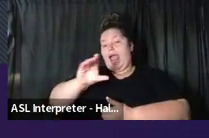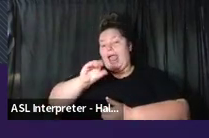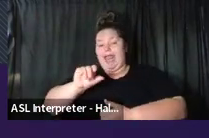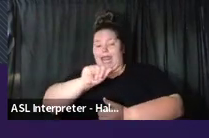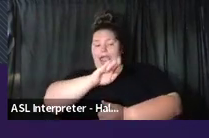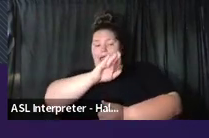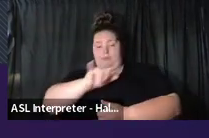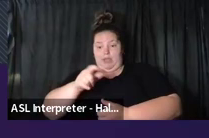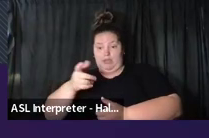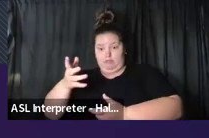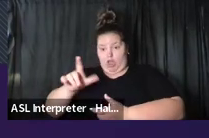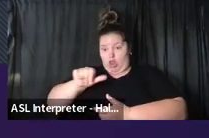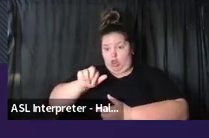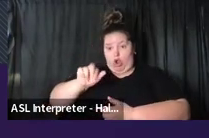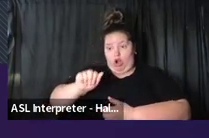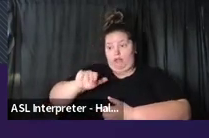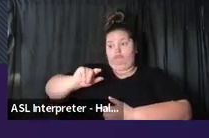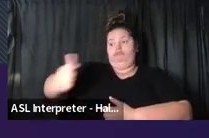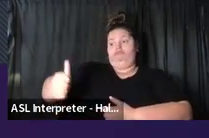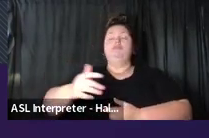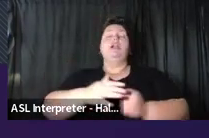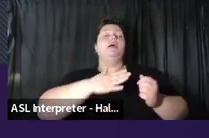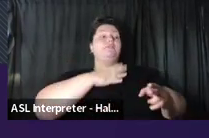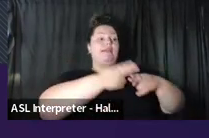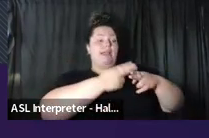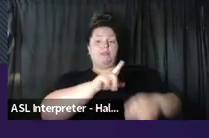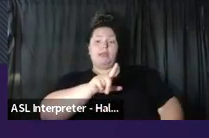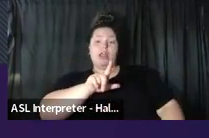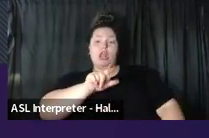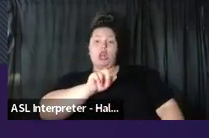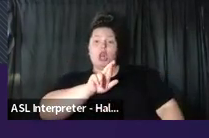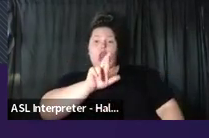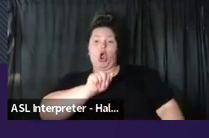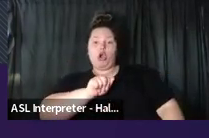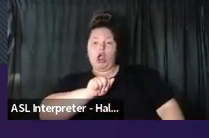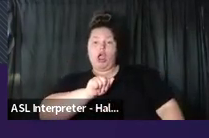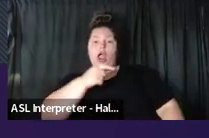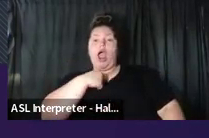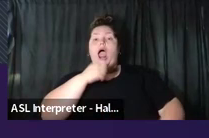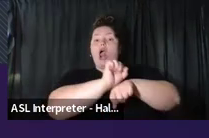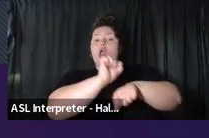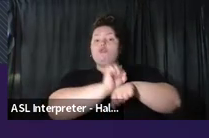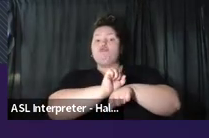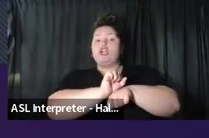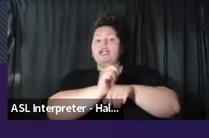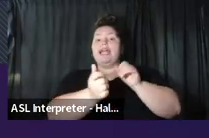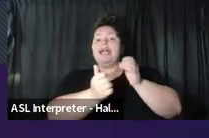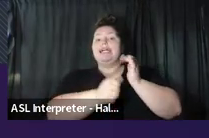next? Sure. My name is Laura Hall. I work on the Assistive Technology Program as